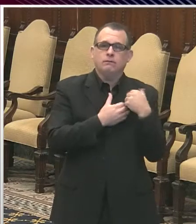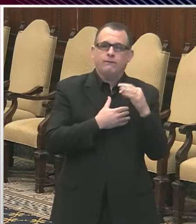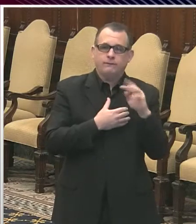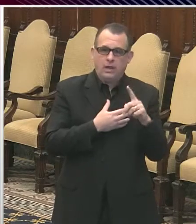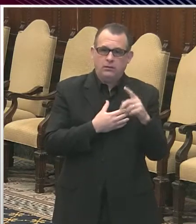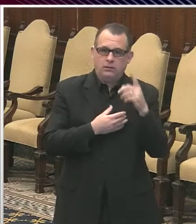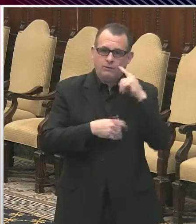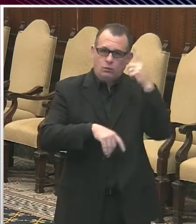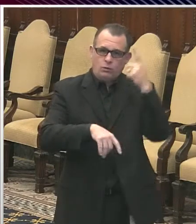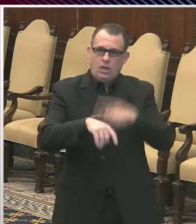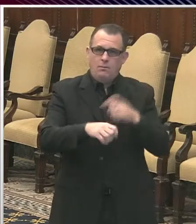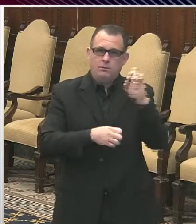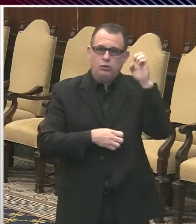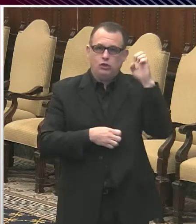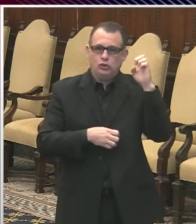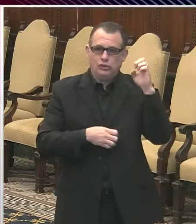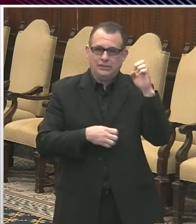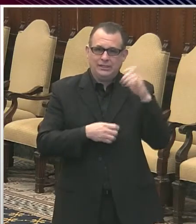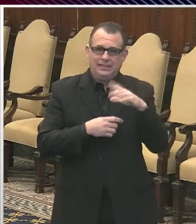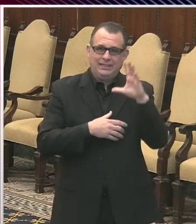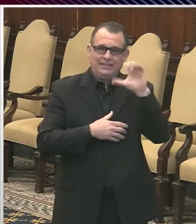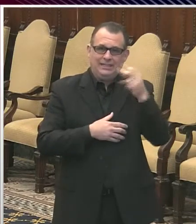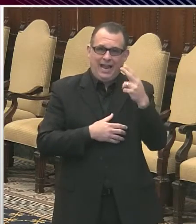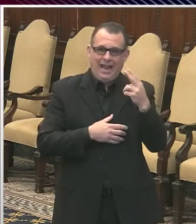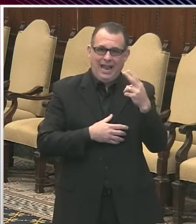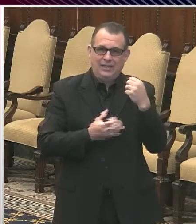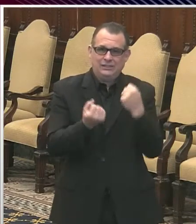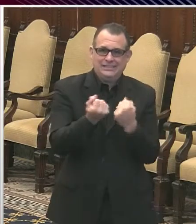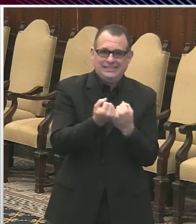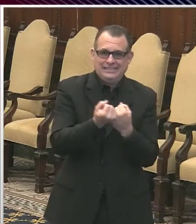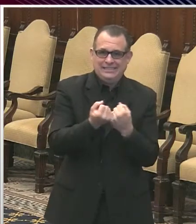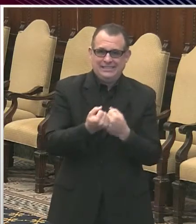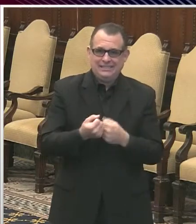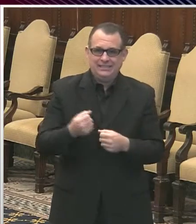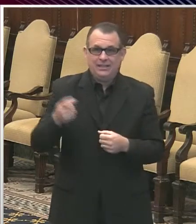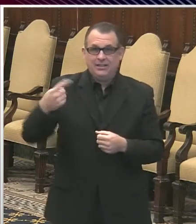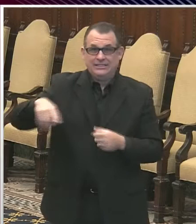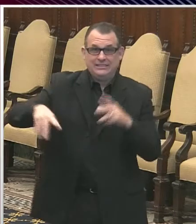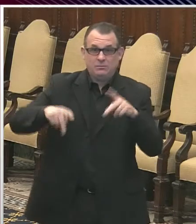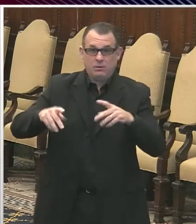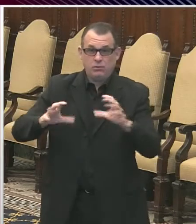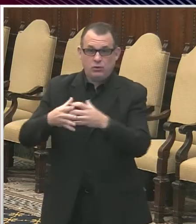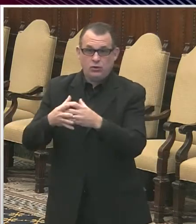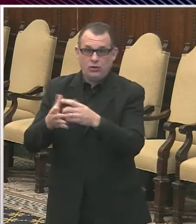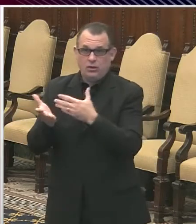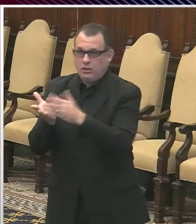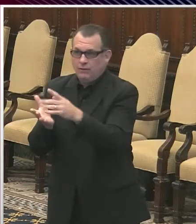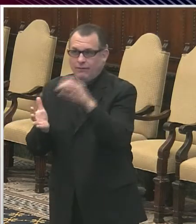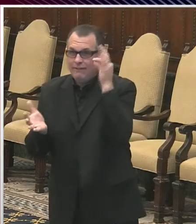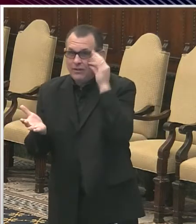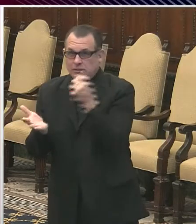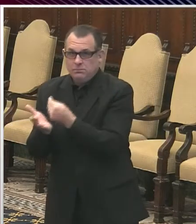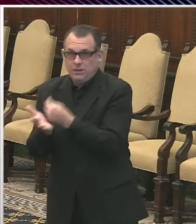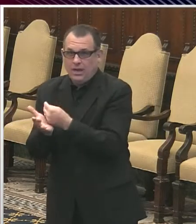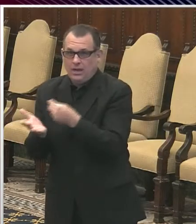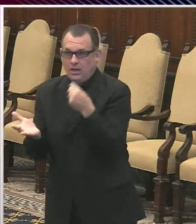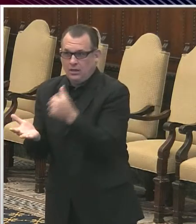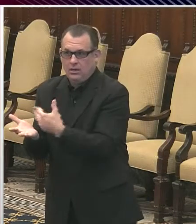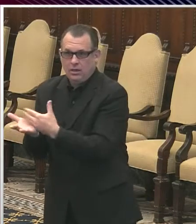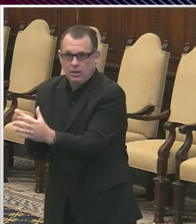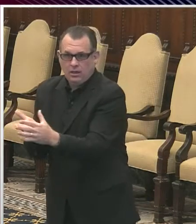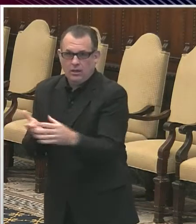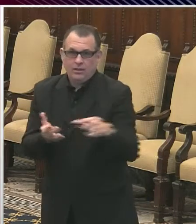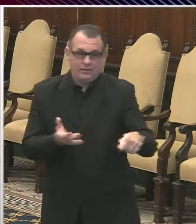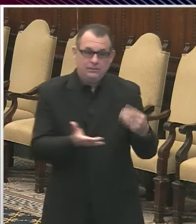emergency cash assistance to individuals excluded from federal COVID-19 relief programs. The Pennsylvania Immigrant Relief